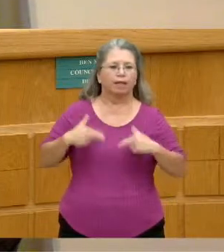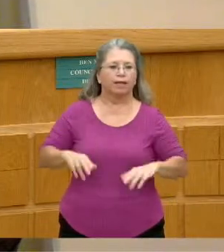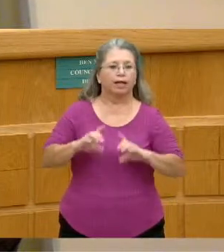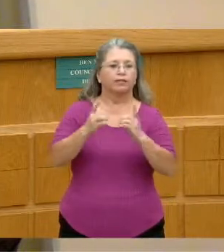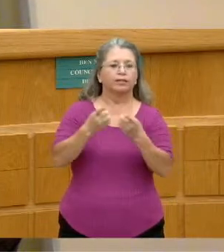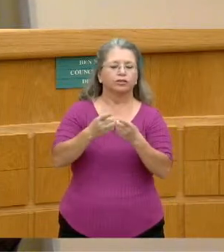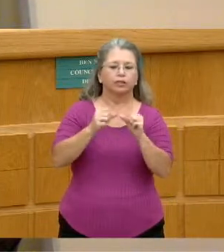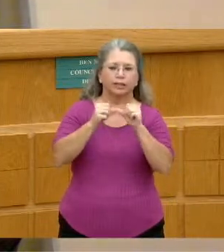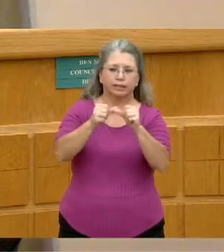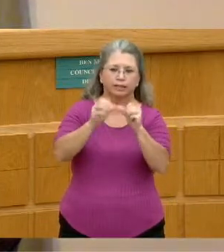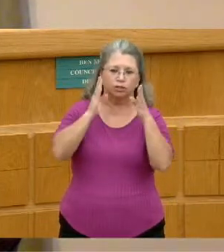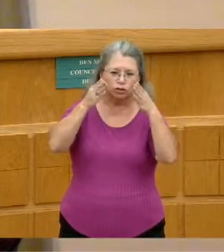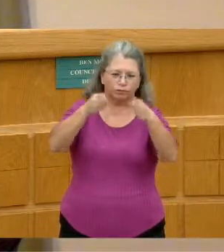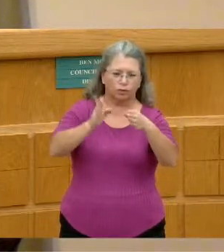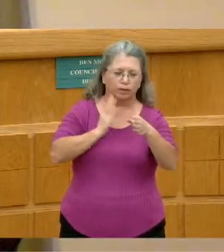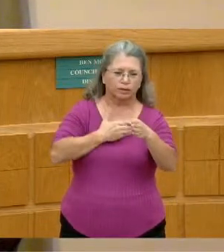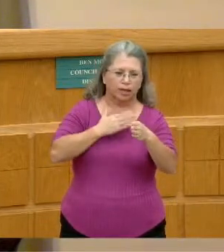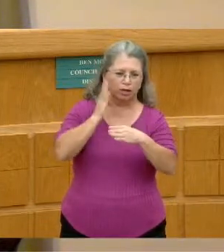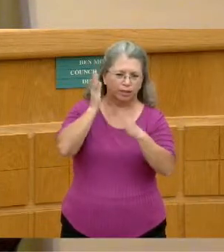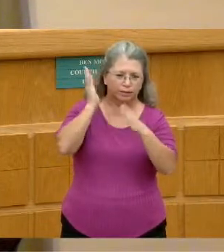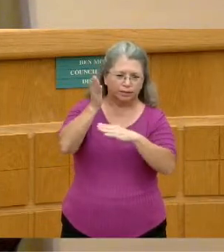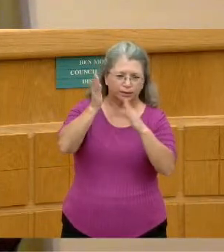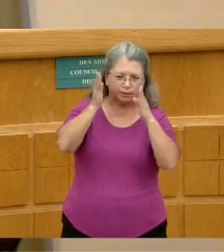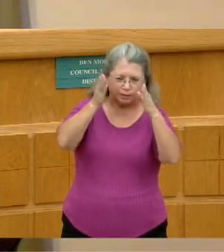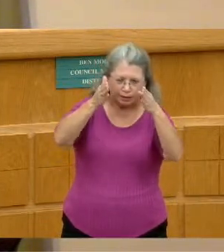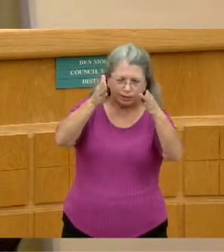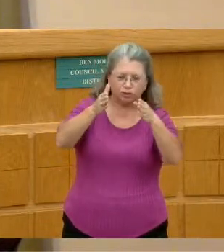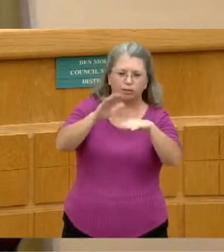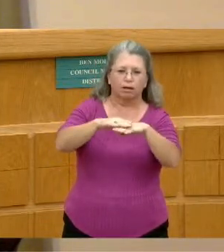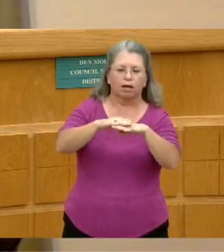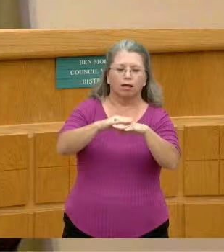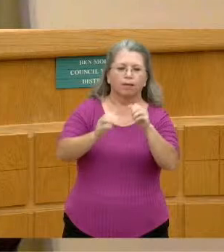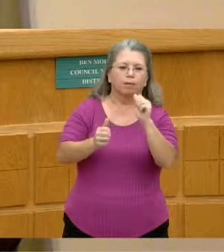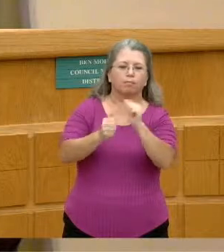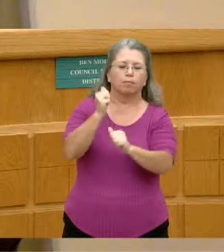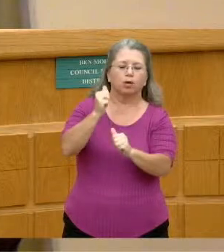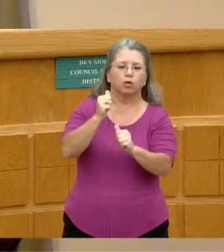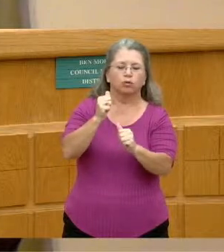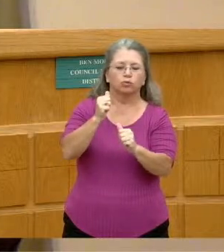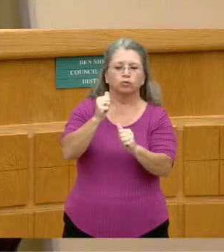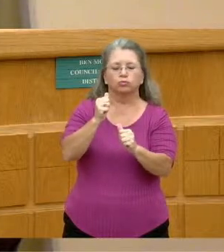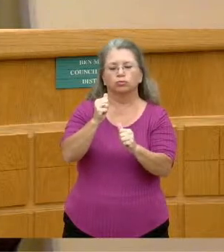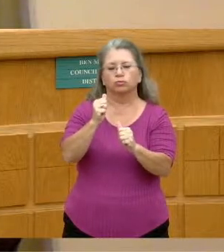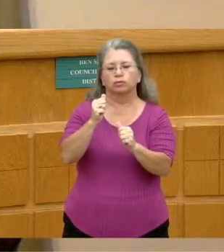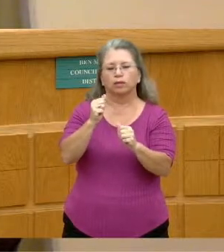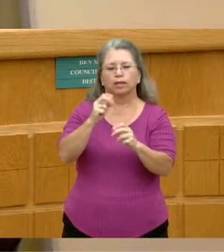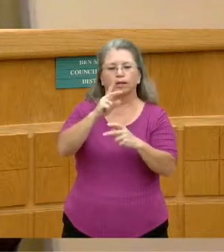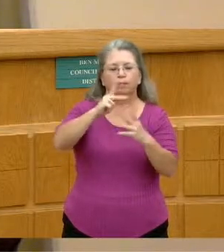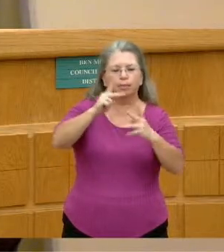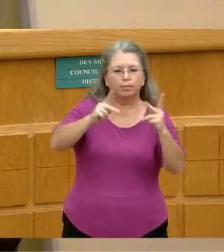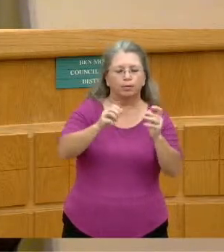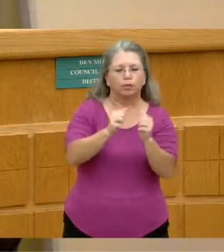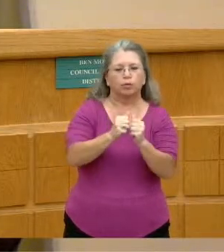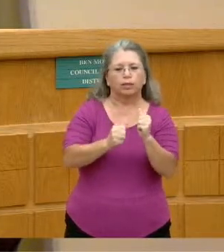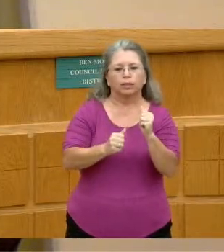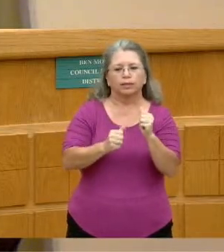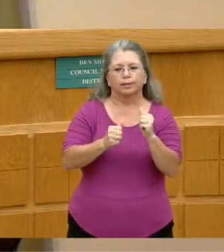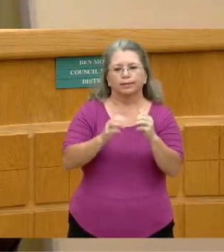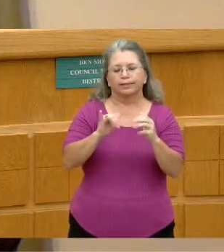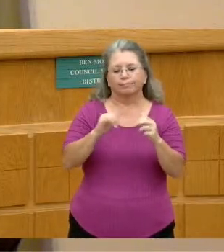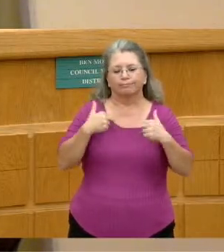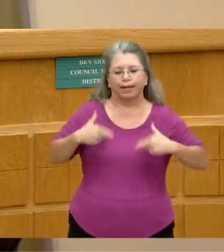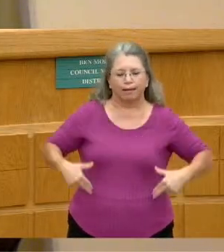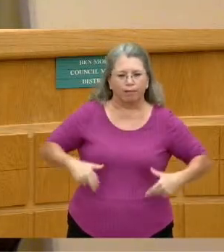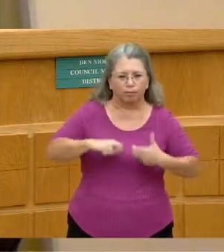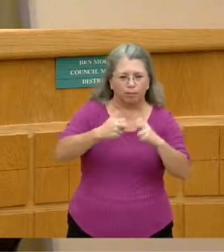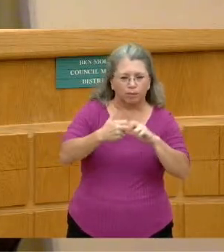our attention on our most vulnerable population. Statistics show that these are the ones that have the most fatalities, and they are the